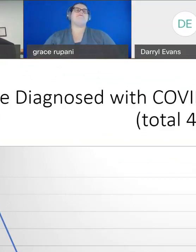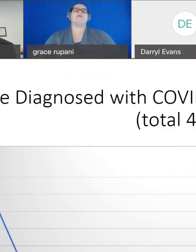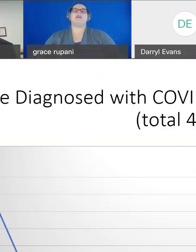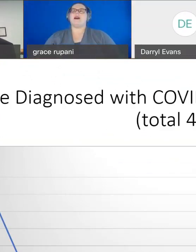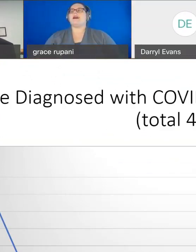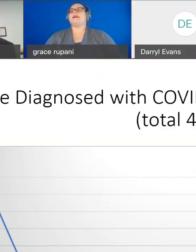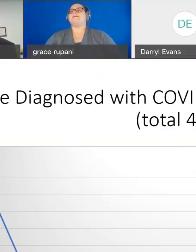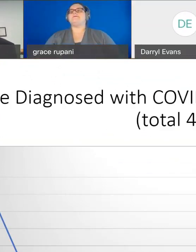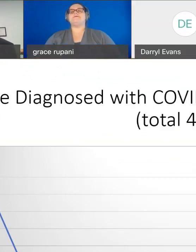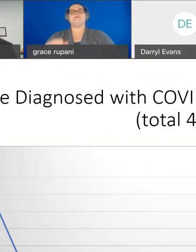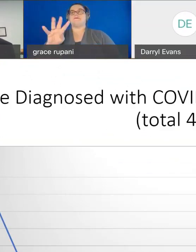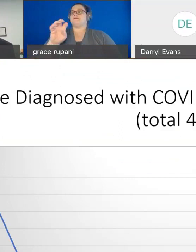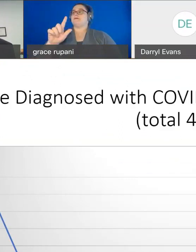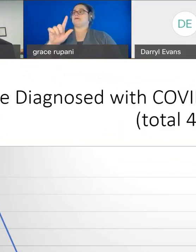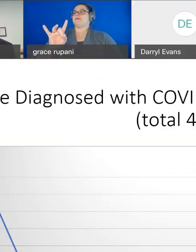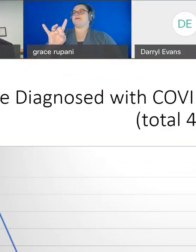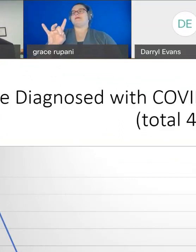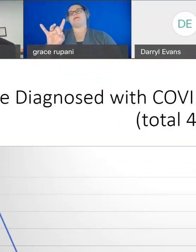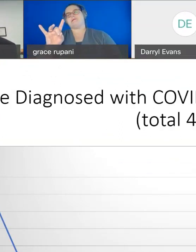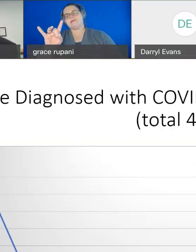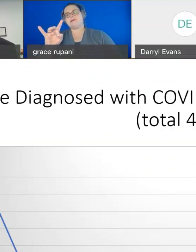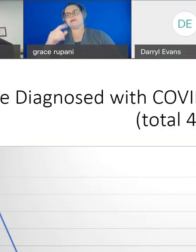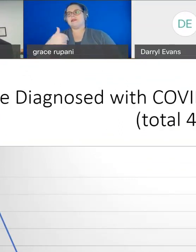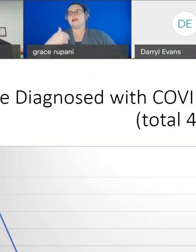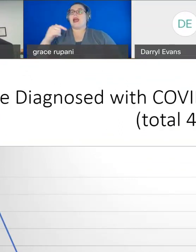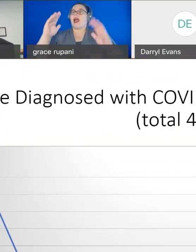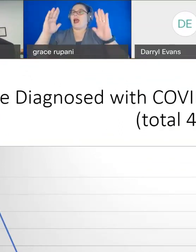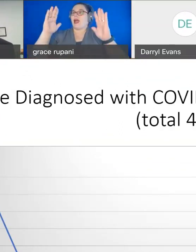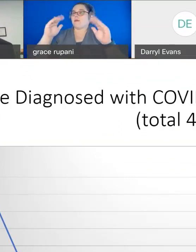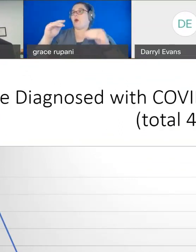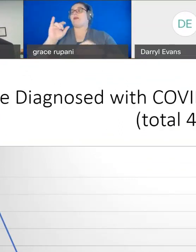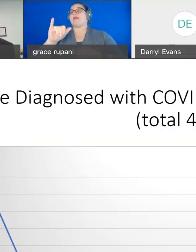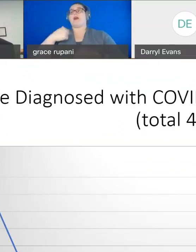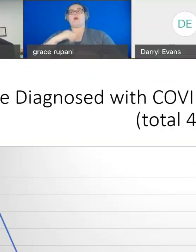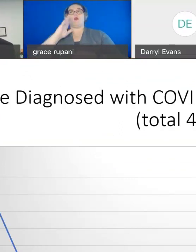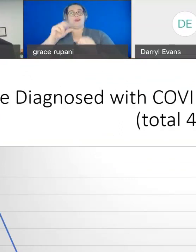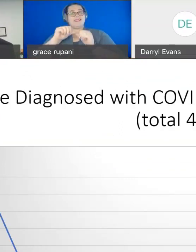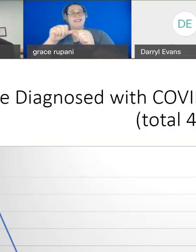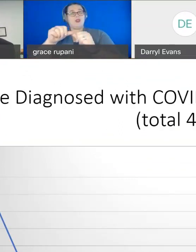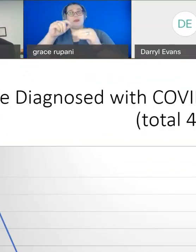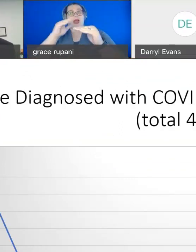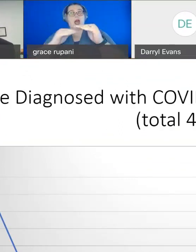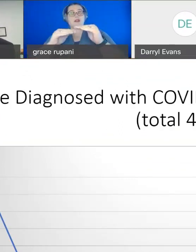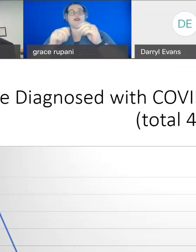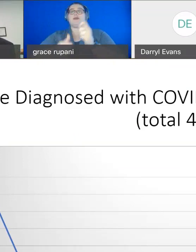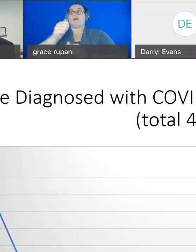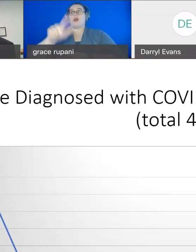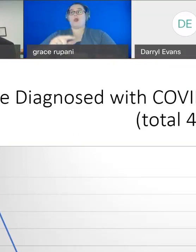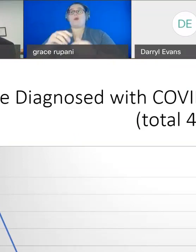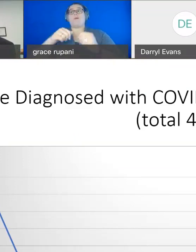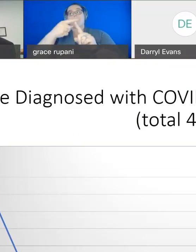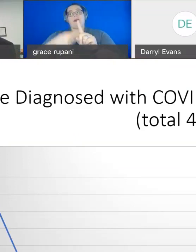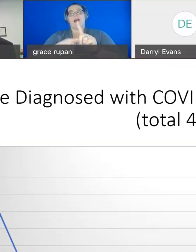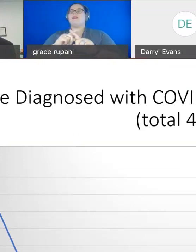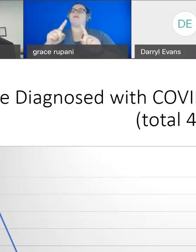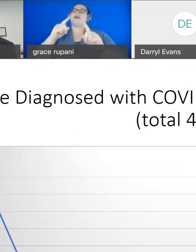which I was hoping we'd be lower than our lowest months since the beginning. Unfortunately, we were at the same level as we were